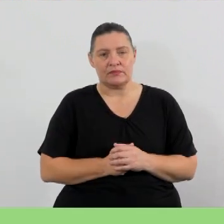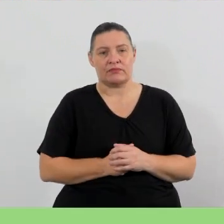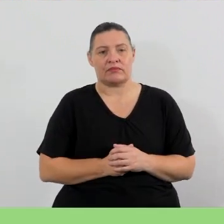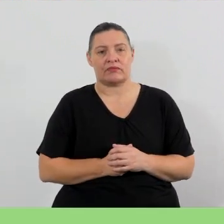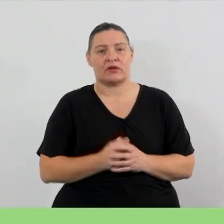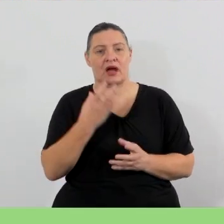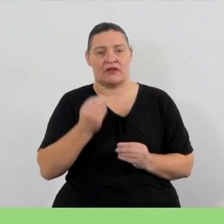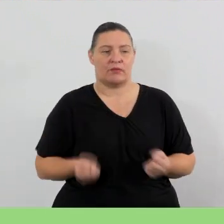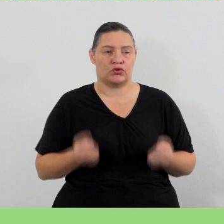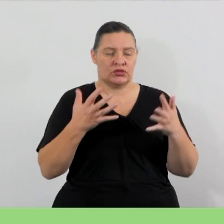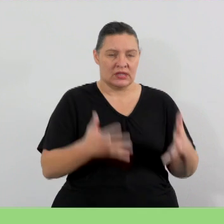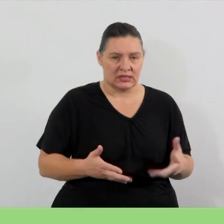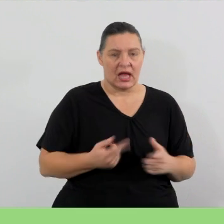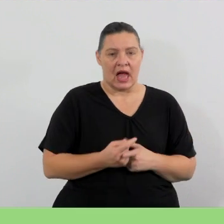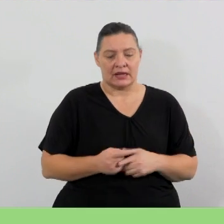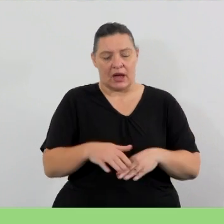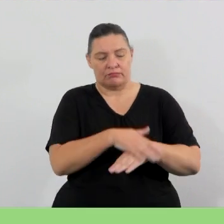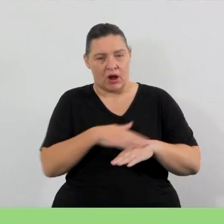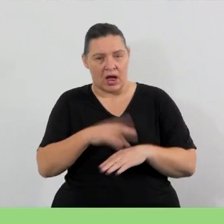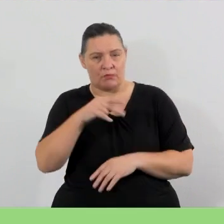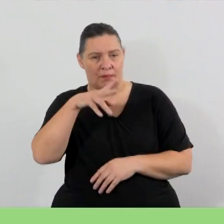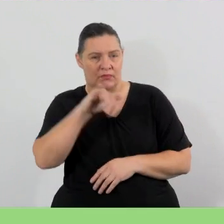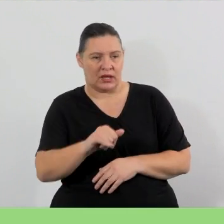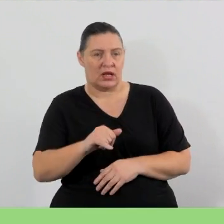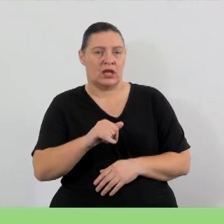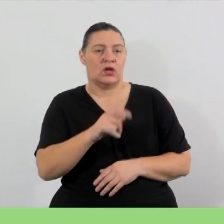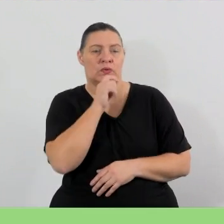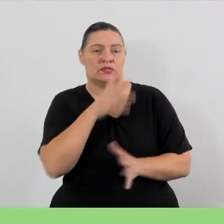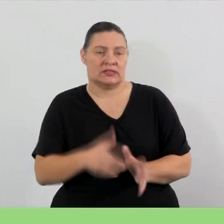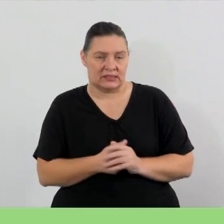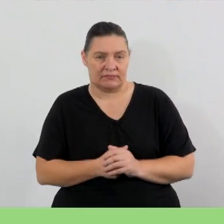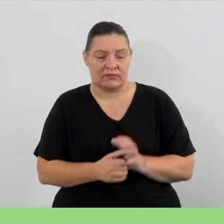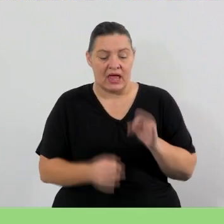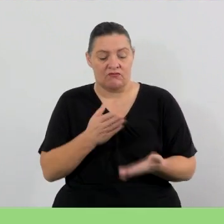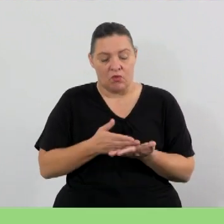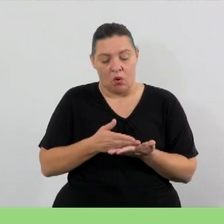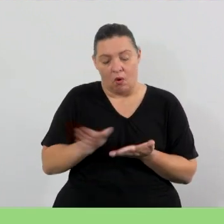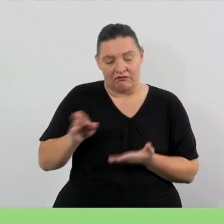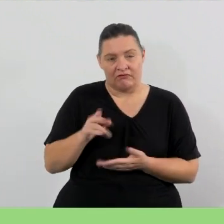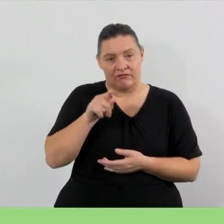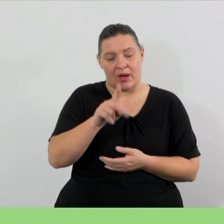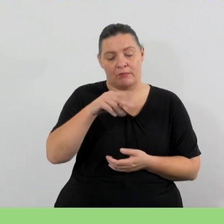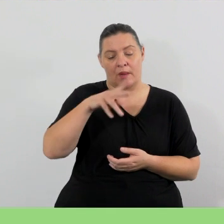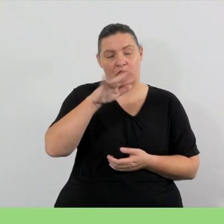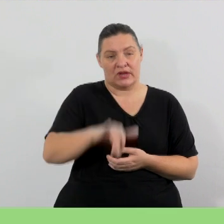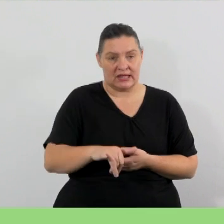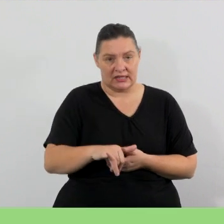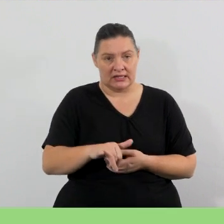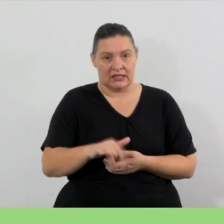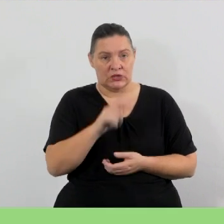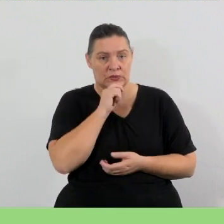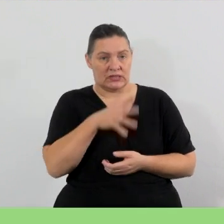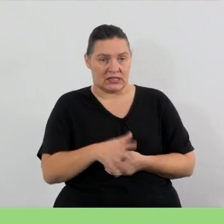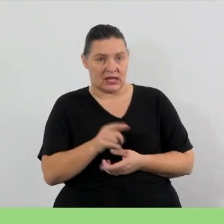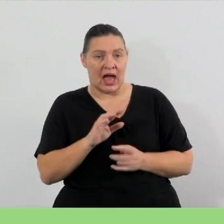pyramid, and we have producers and primary consumers. So the question says, if we were to remove these primary